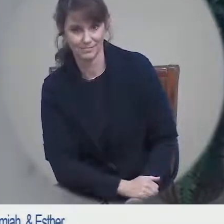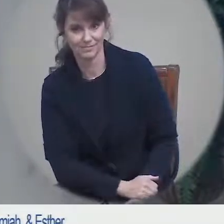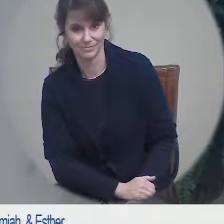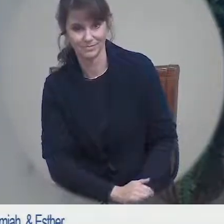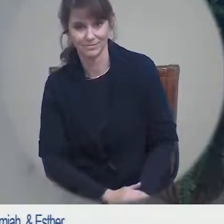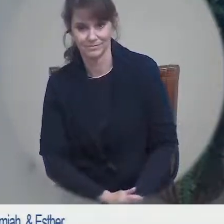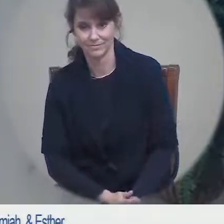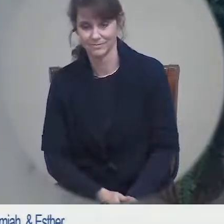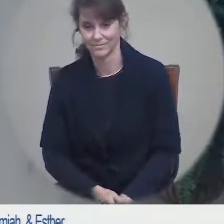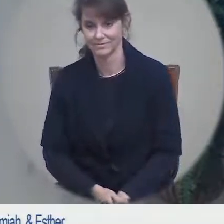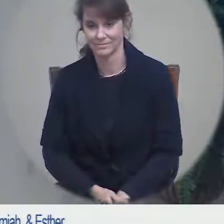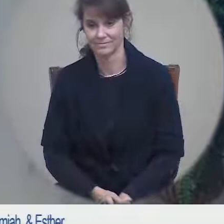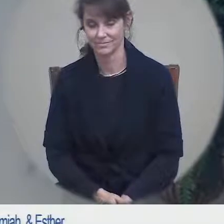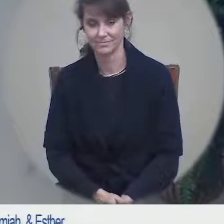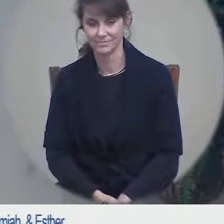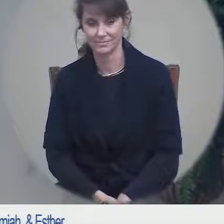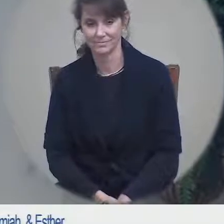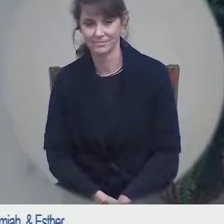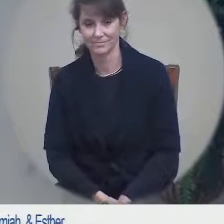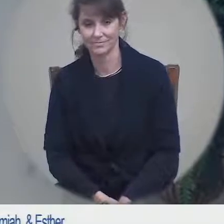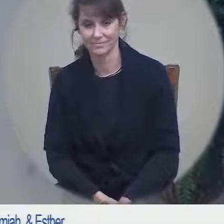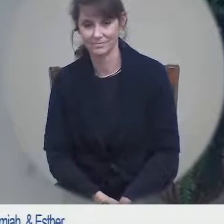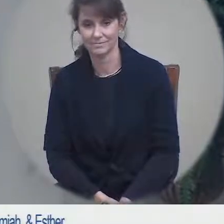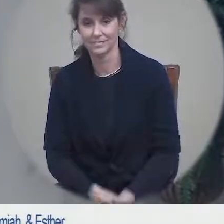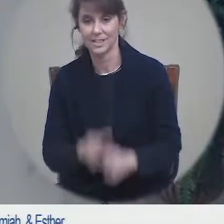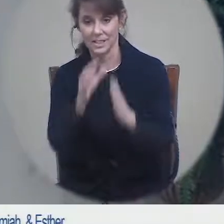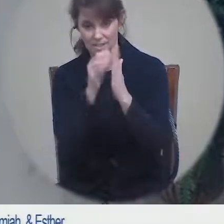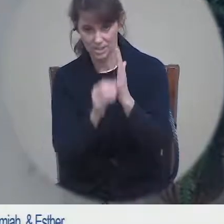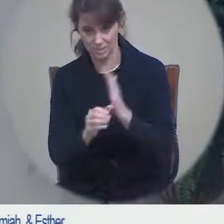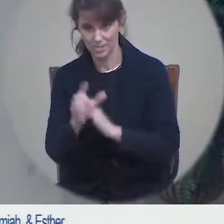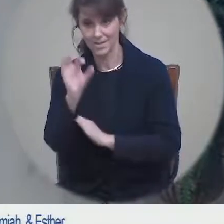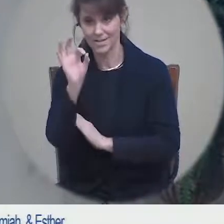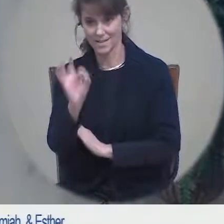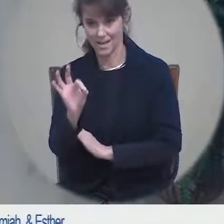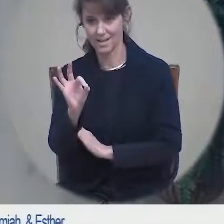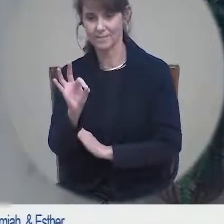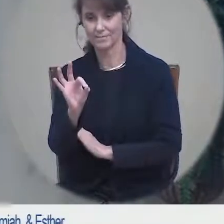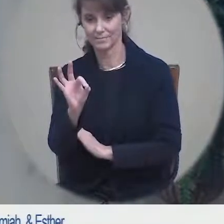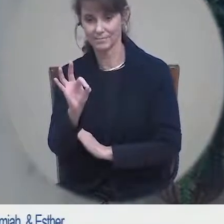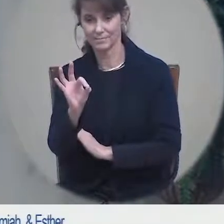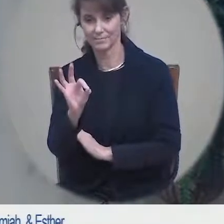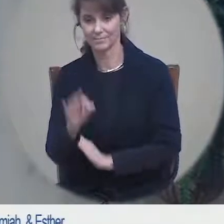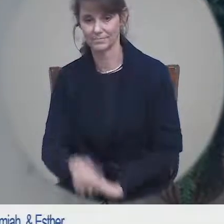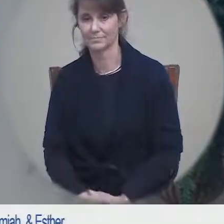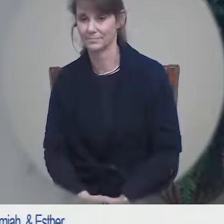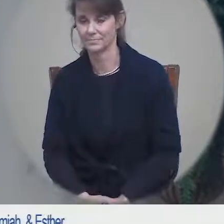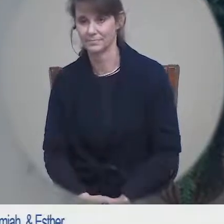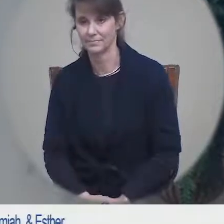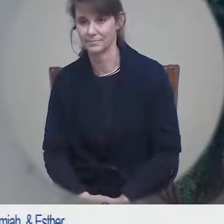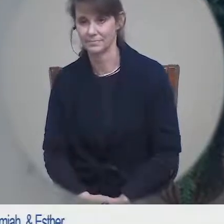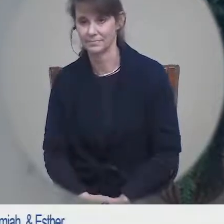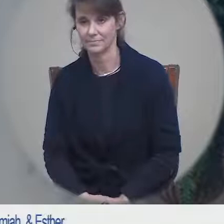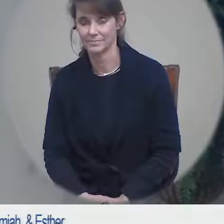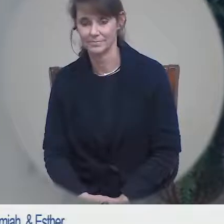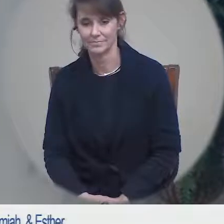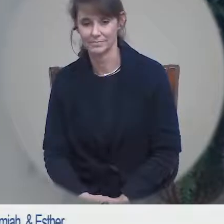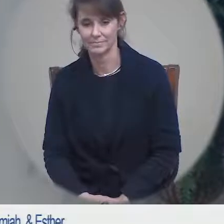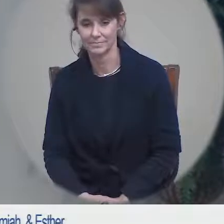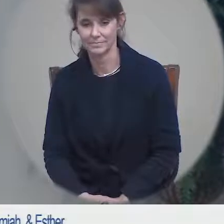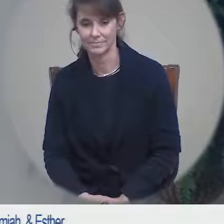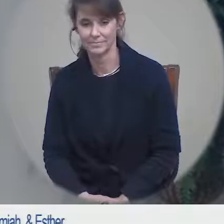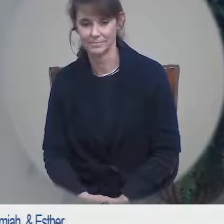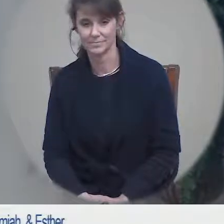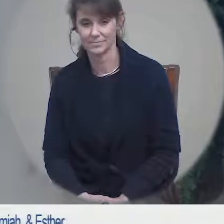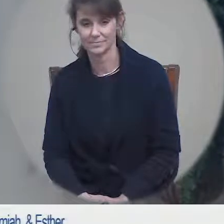some time left. Chapter 9 is the execution of the decree. And as we look through this chapter, there's